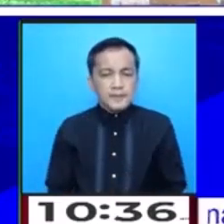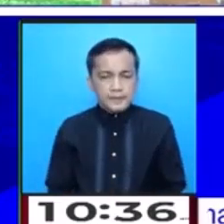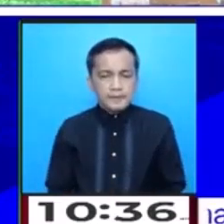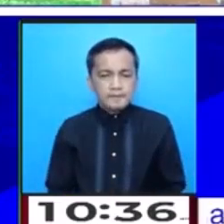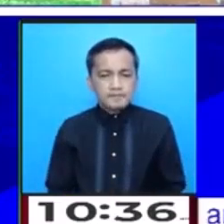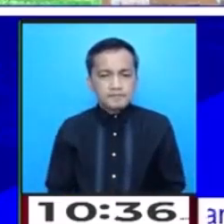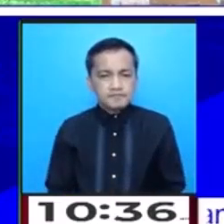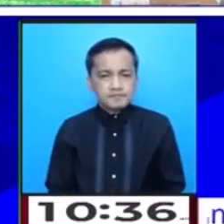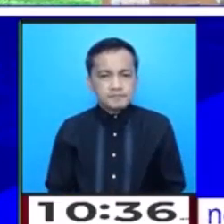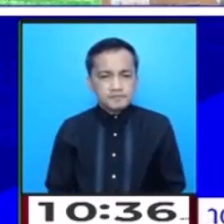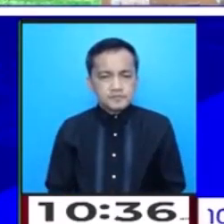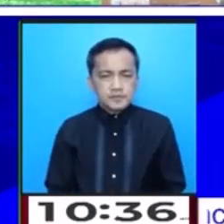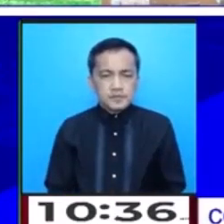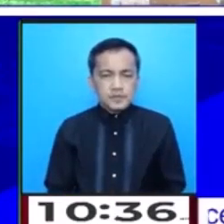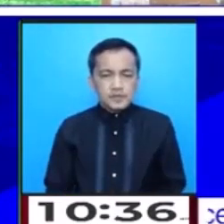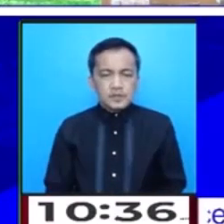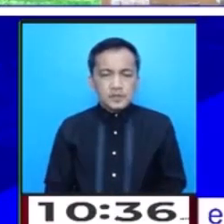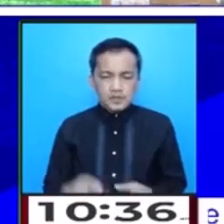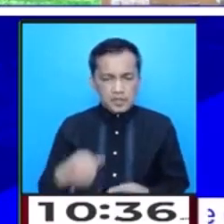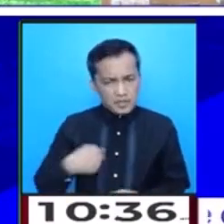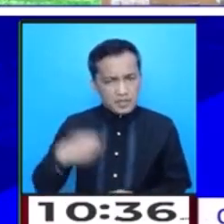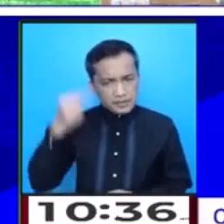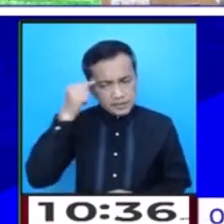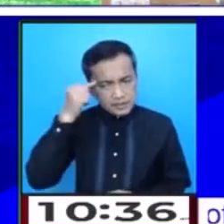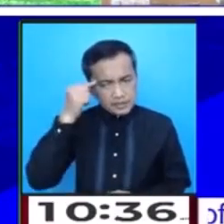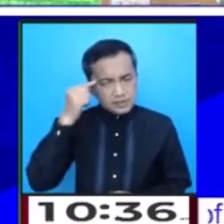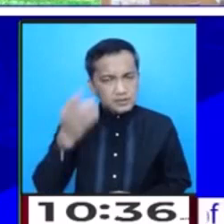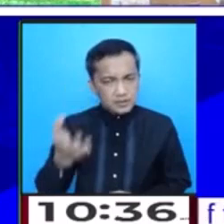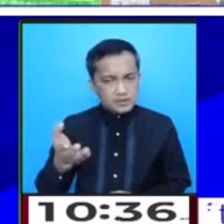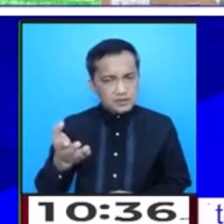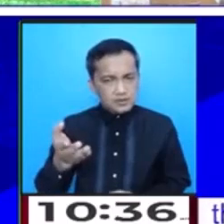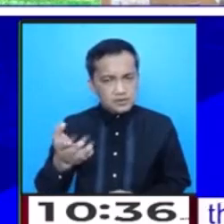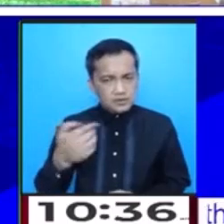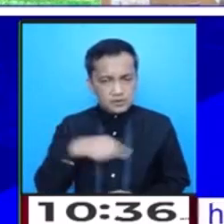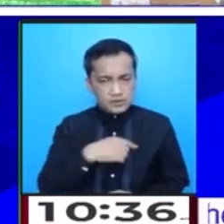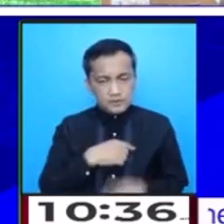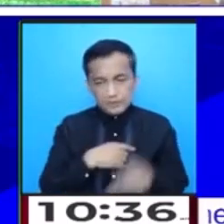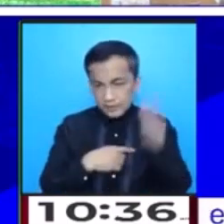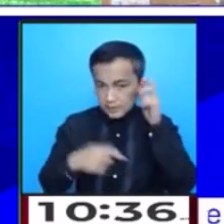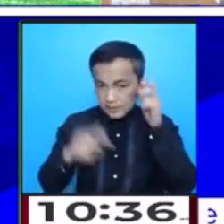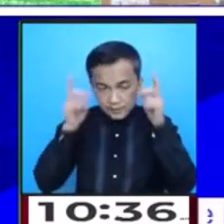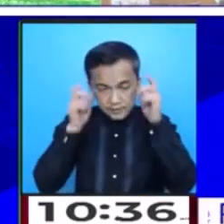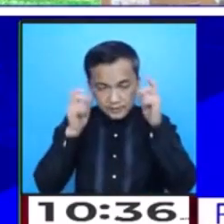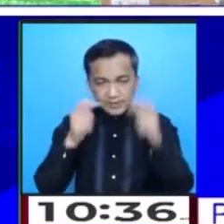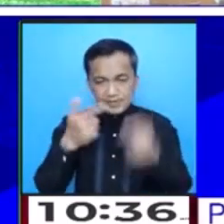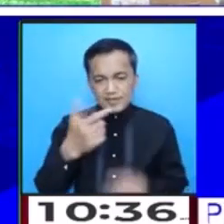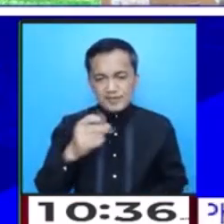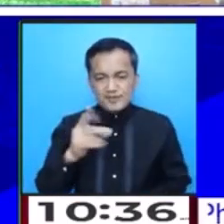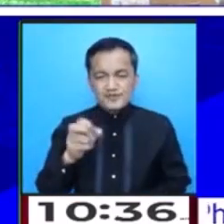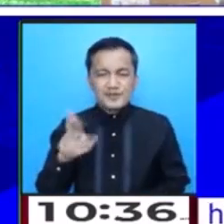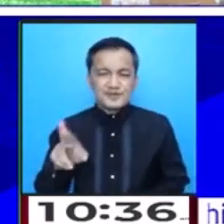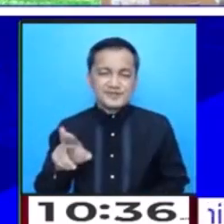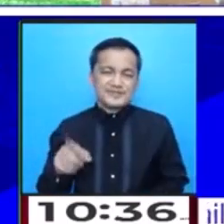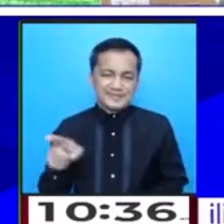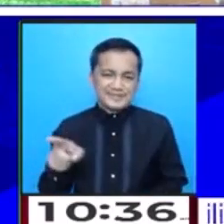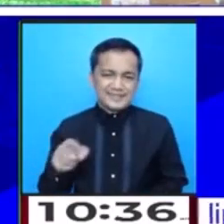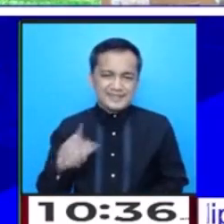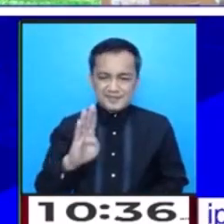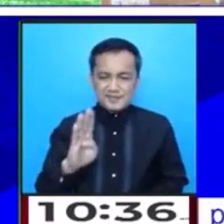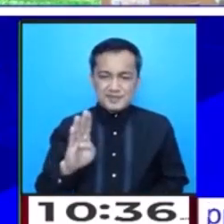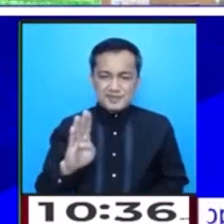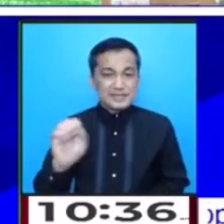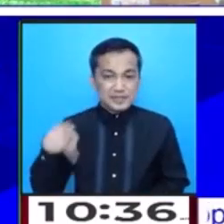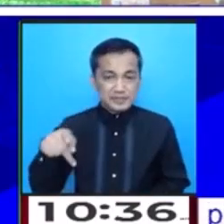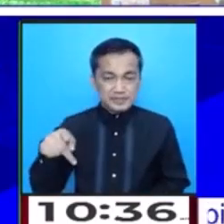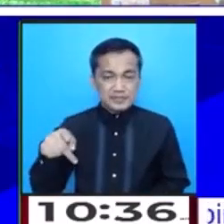So I think that, and we have heard the governor of BSP about